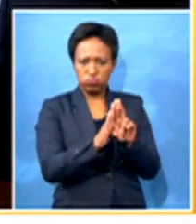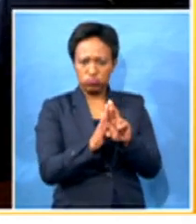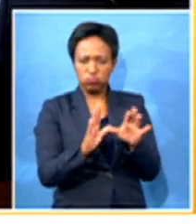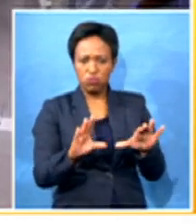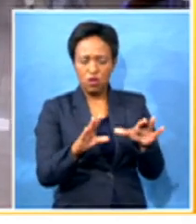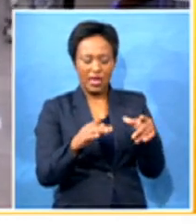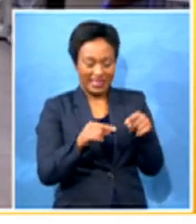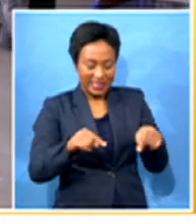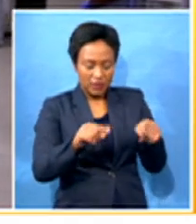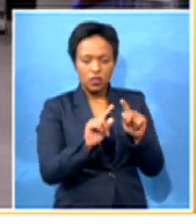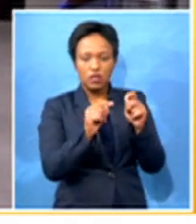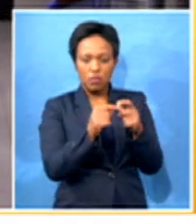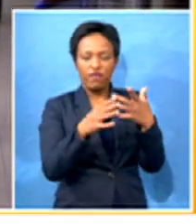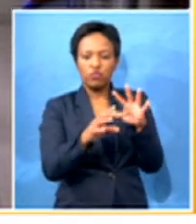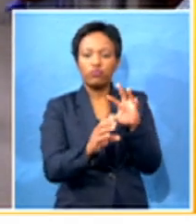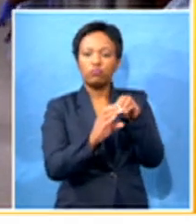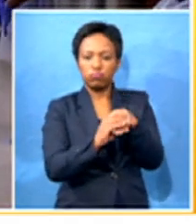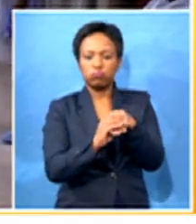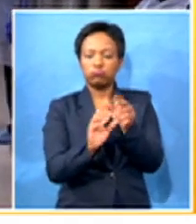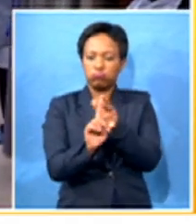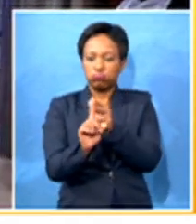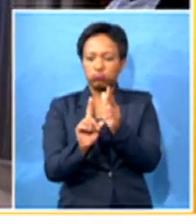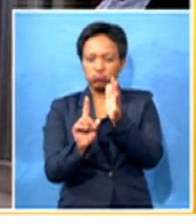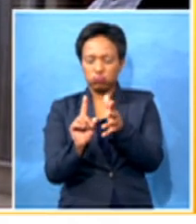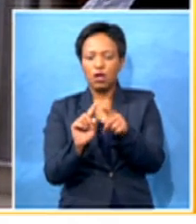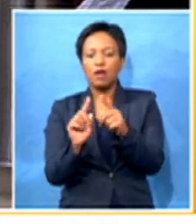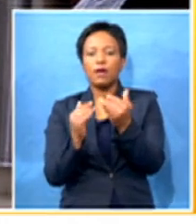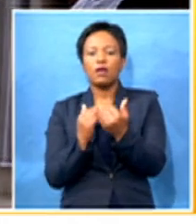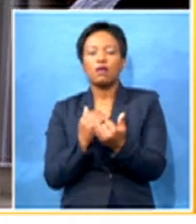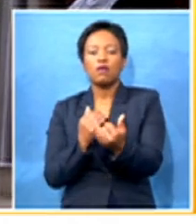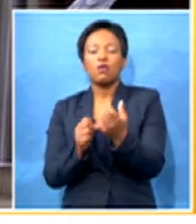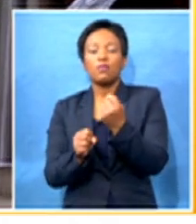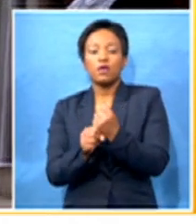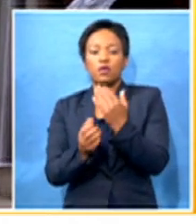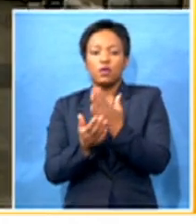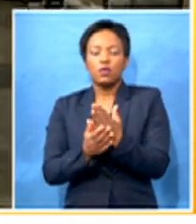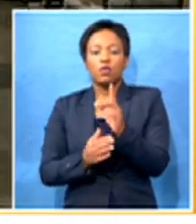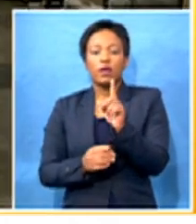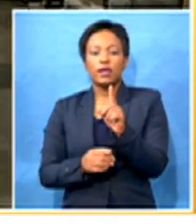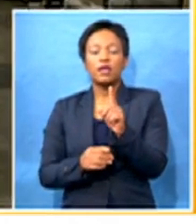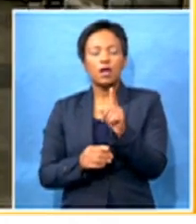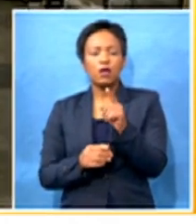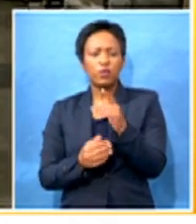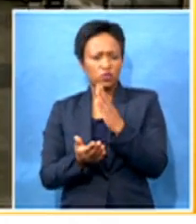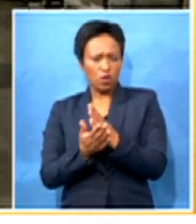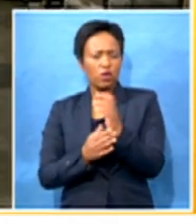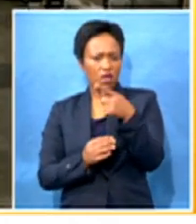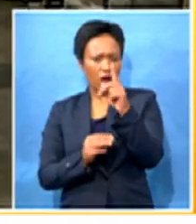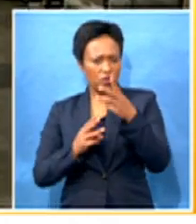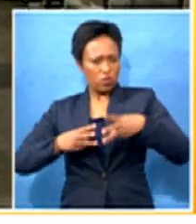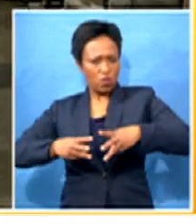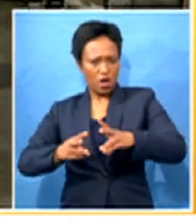this, and we are sure we are going towards the correct direction as the